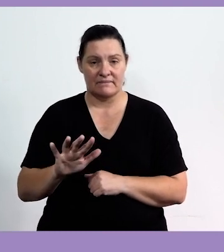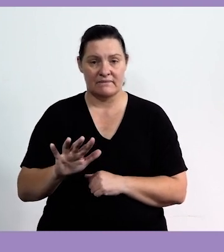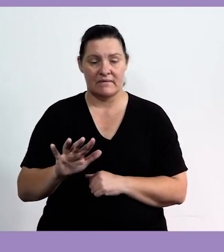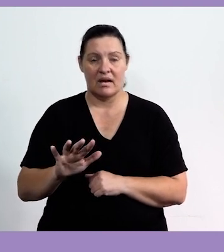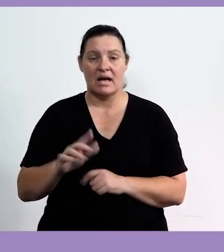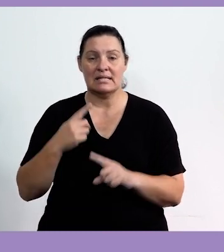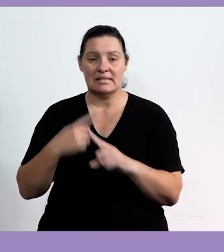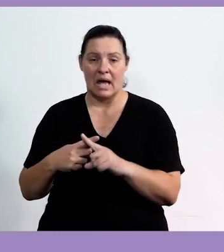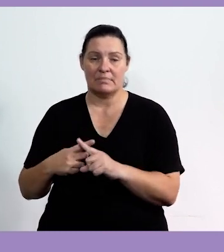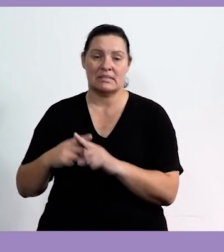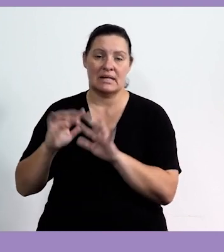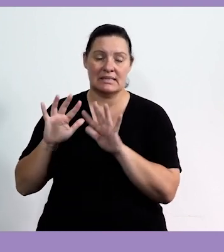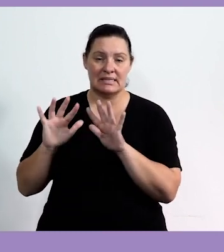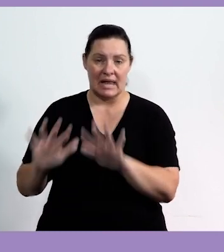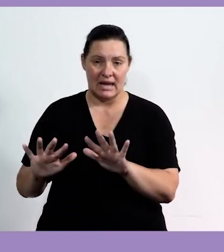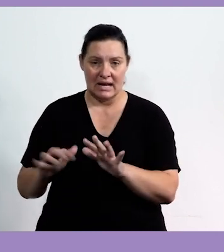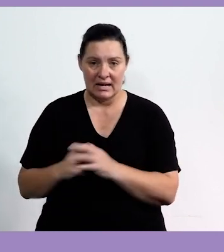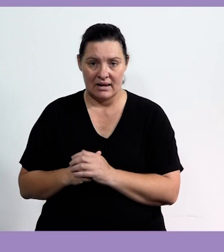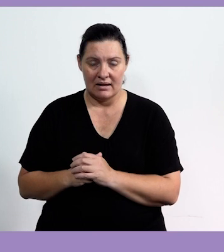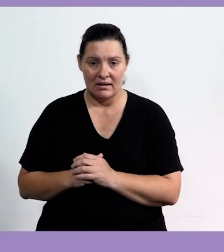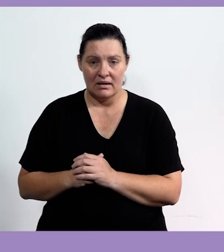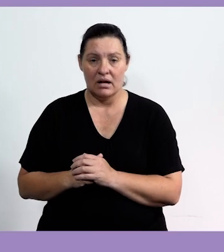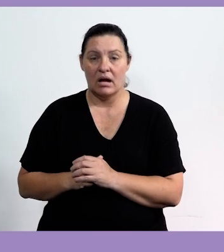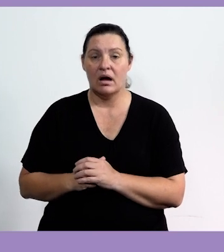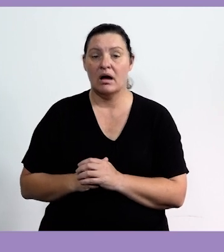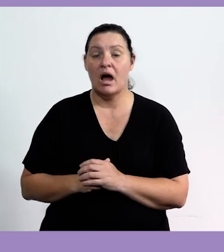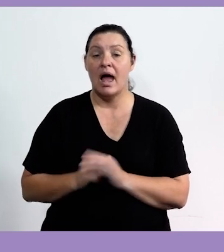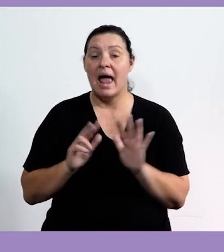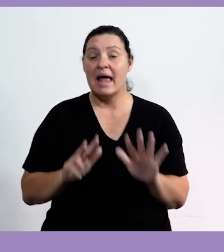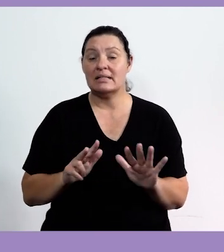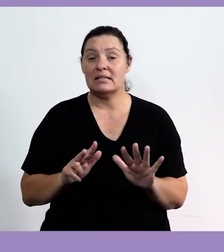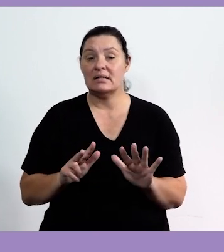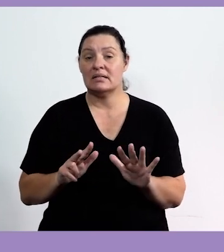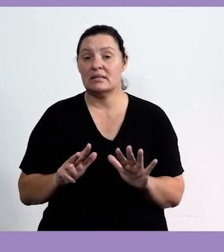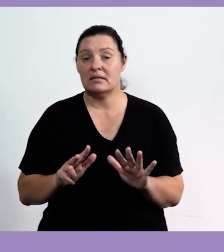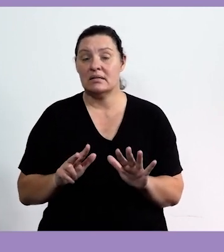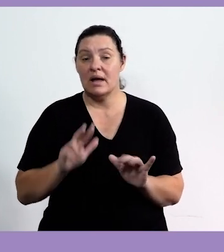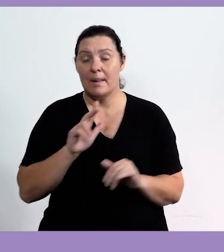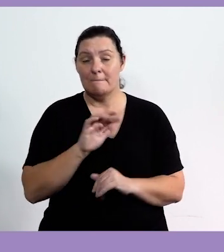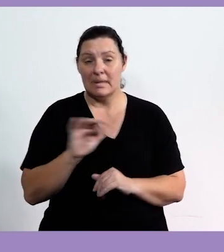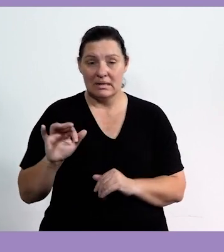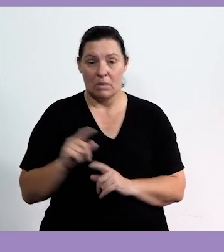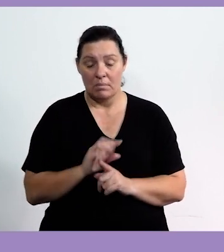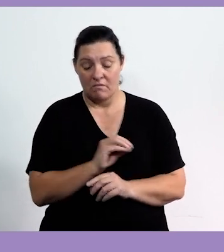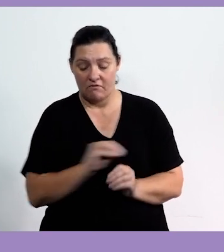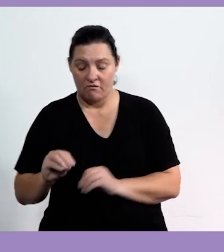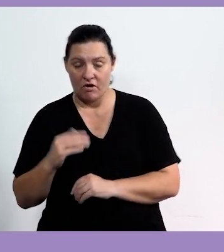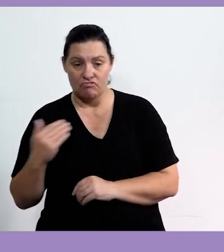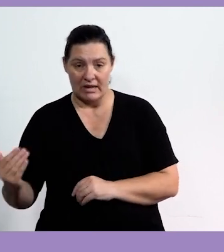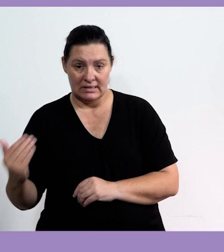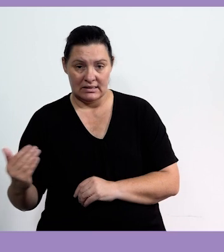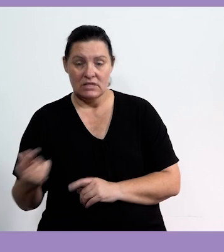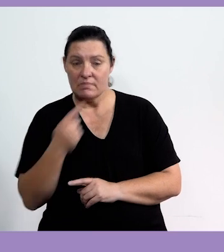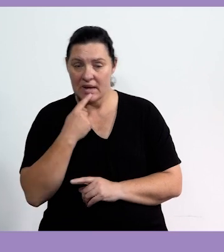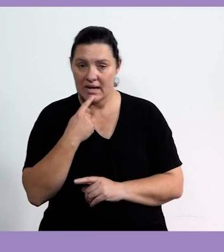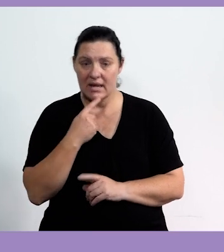8,765, and then we are going to multiply that by 10, and we are shifting the 800 million to the right.